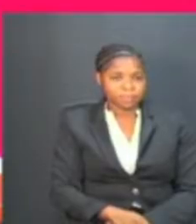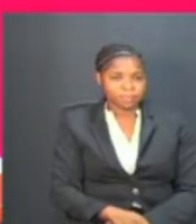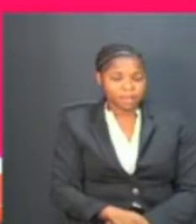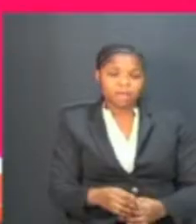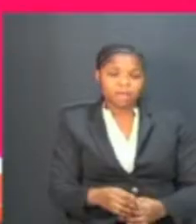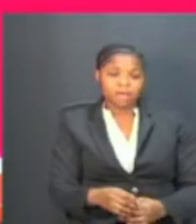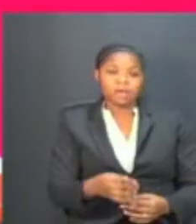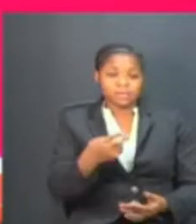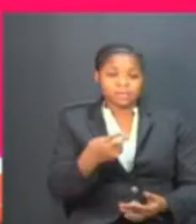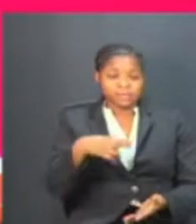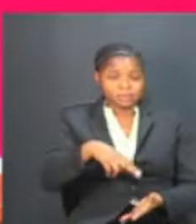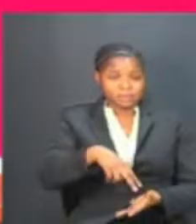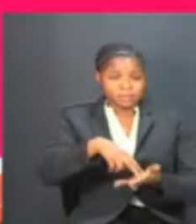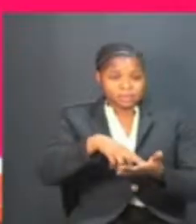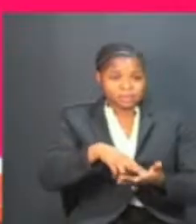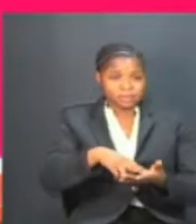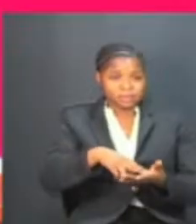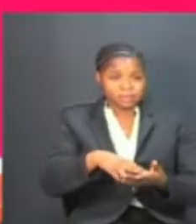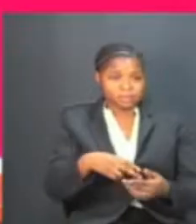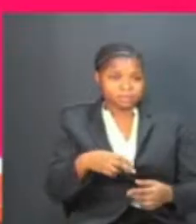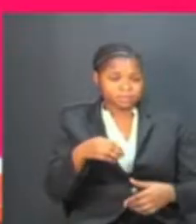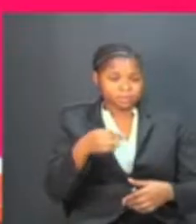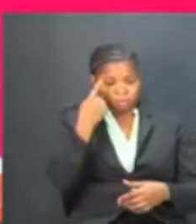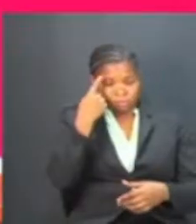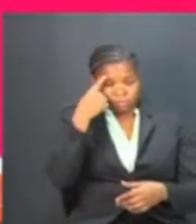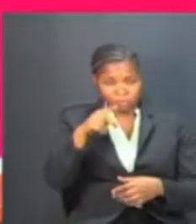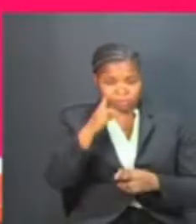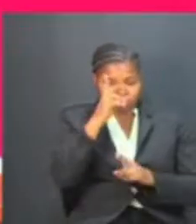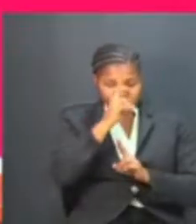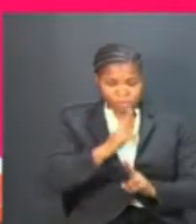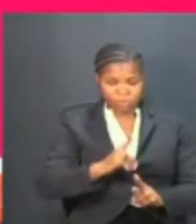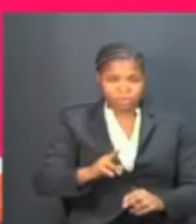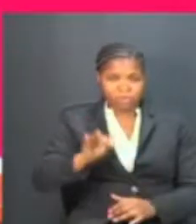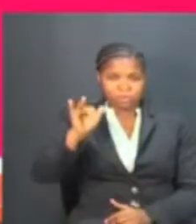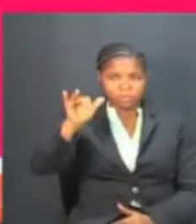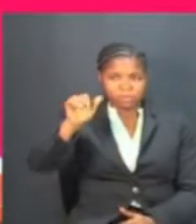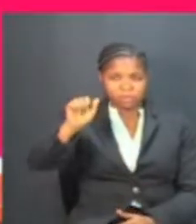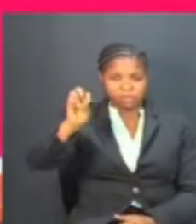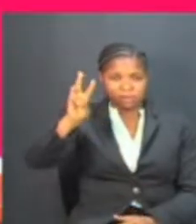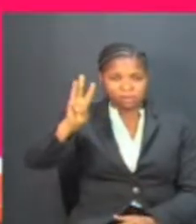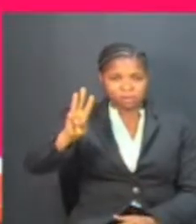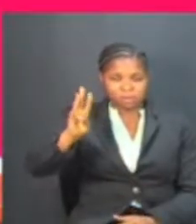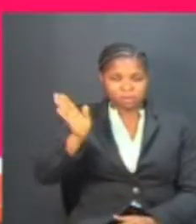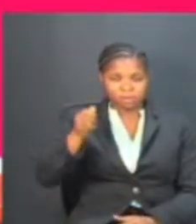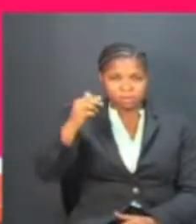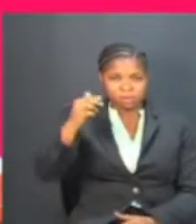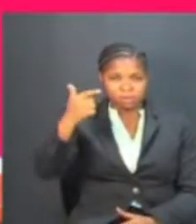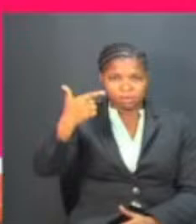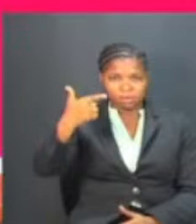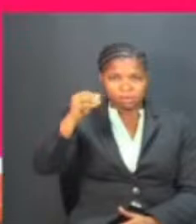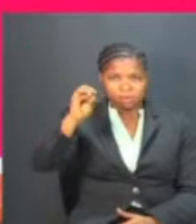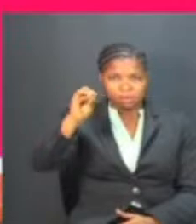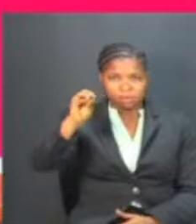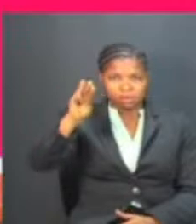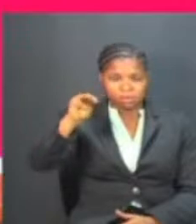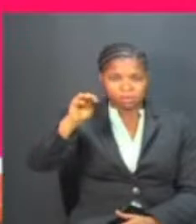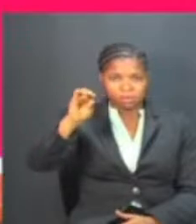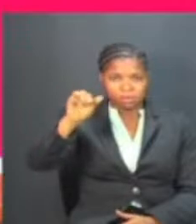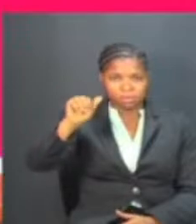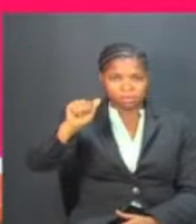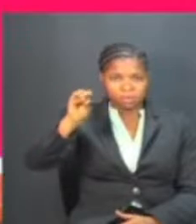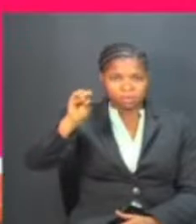Honorable Yao Gomado, Member of Parliament for Akan